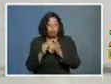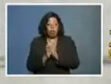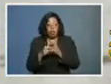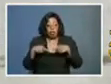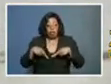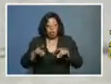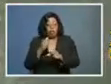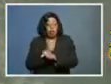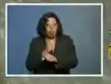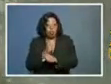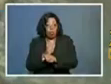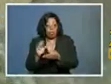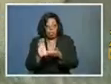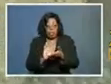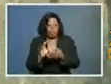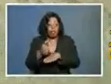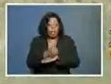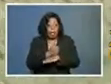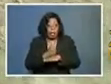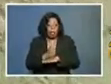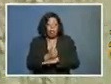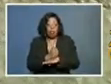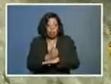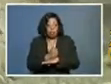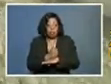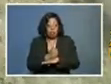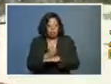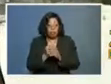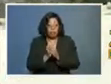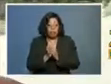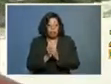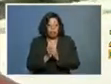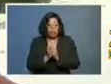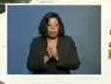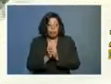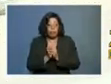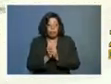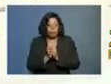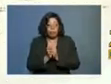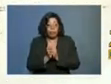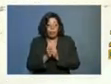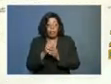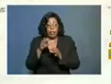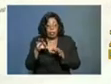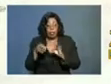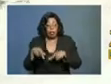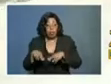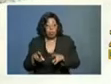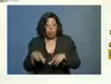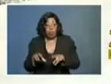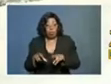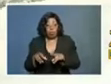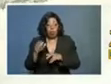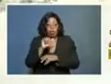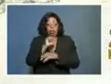are underway in the Central Andros district from Andros Town to Bering Point. During the paving of the two-mile strip, motorists